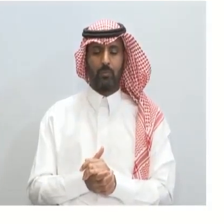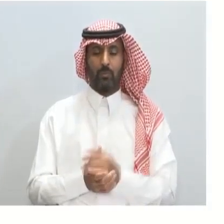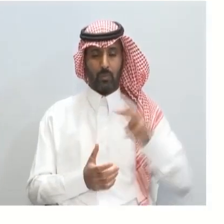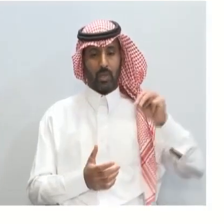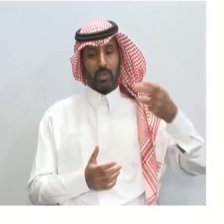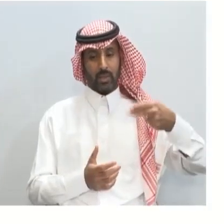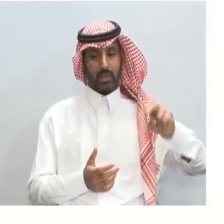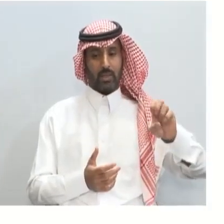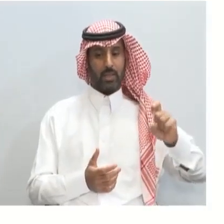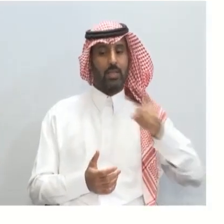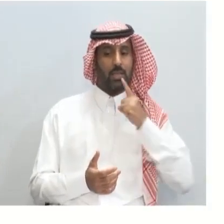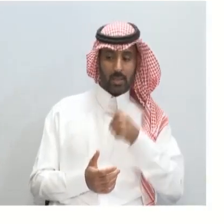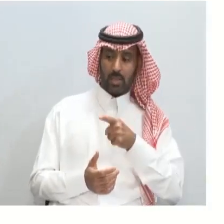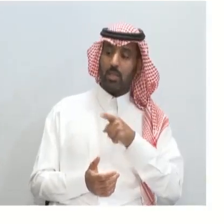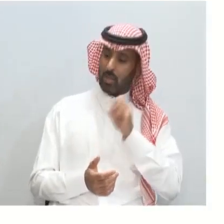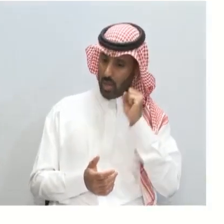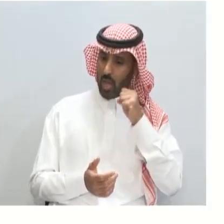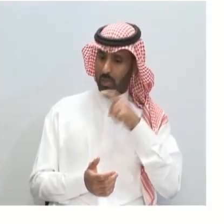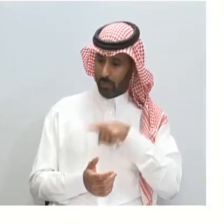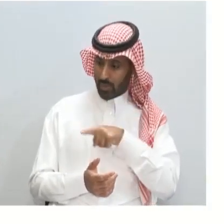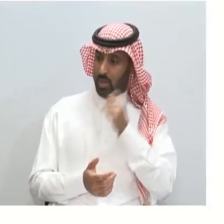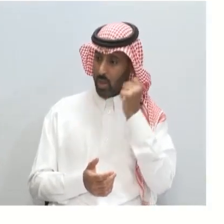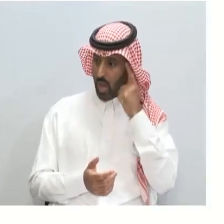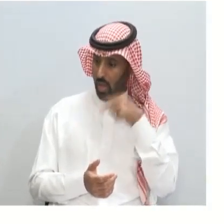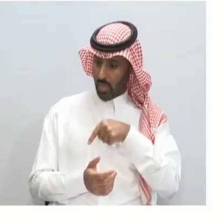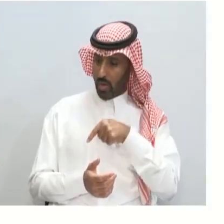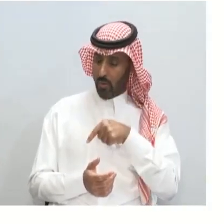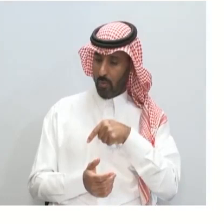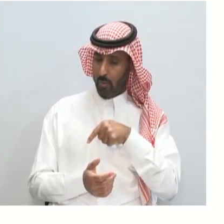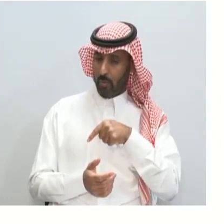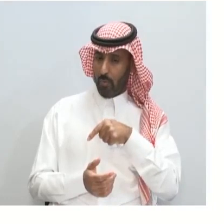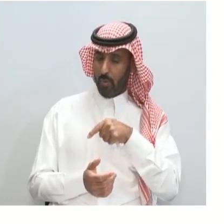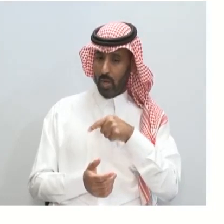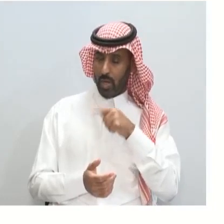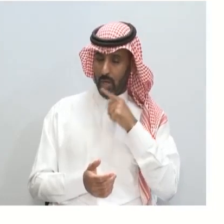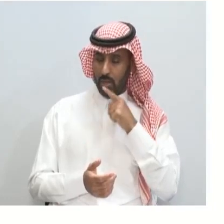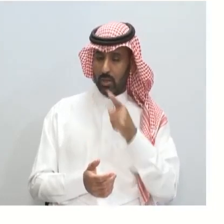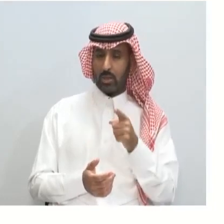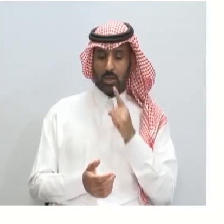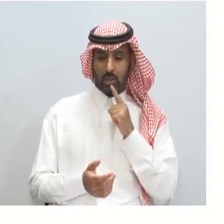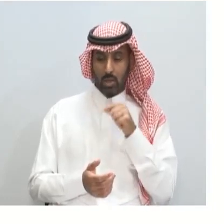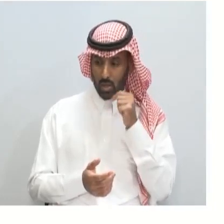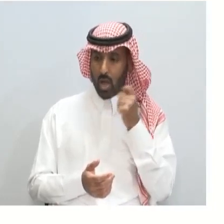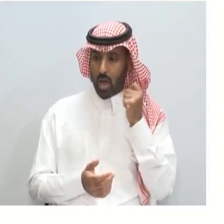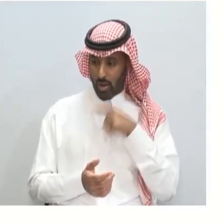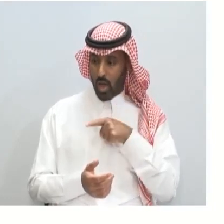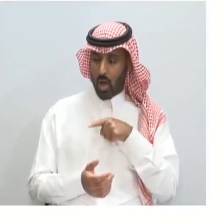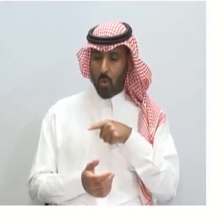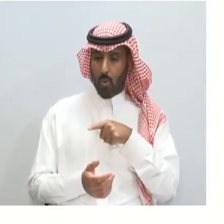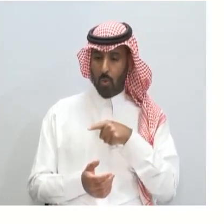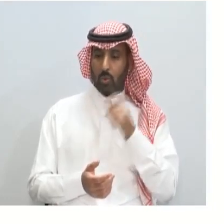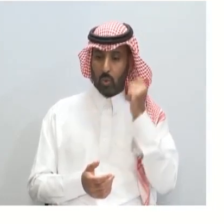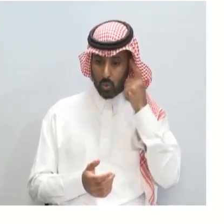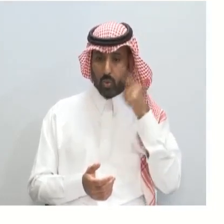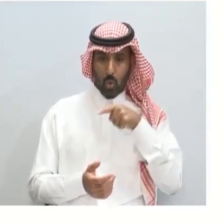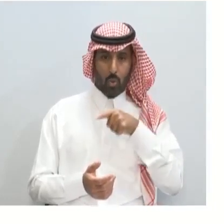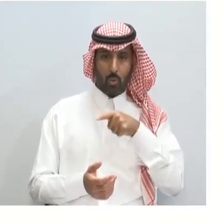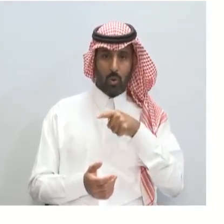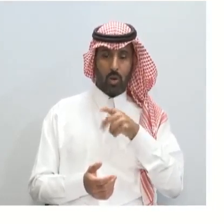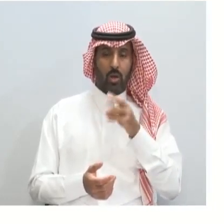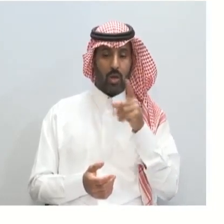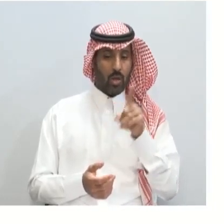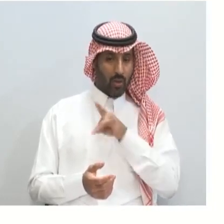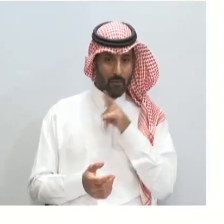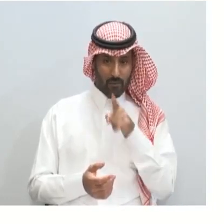Majid says, yeah, but now that you know, this is a strong point here. Now that you know about it, if you don't tell